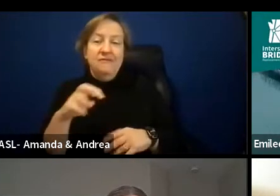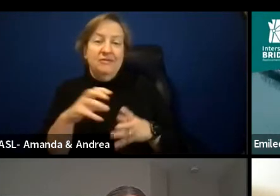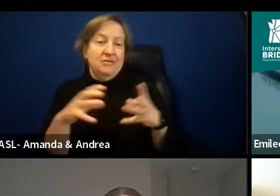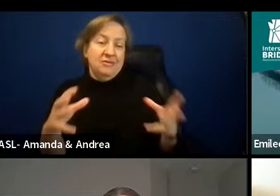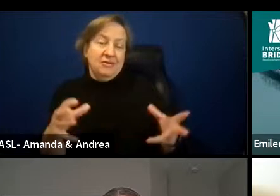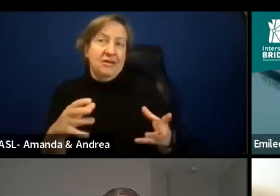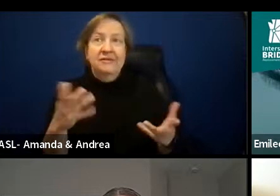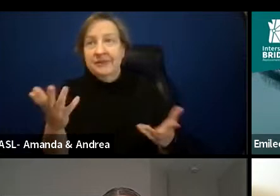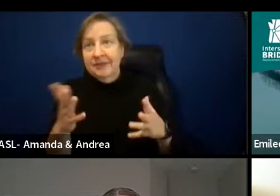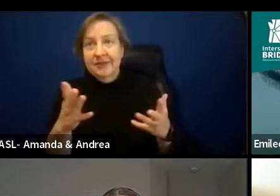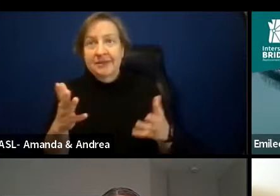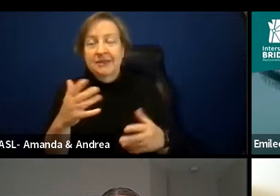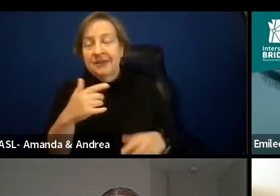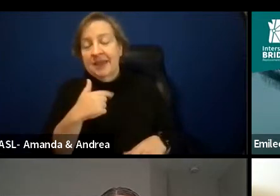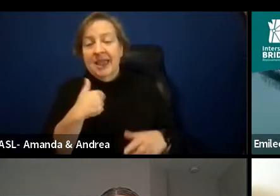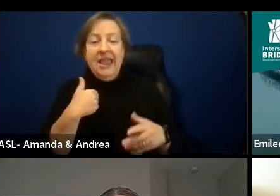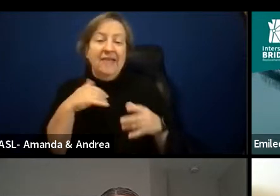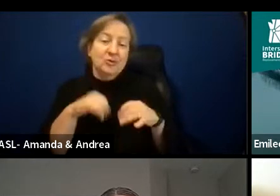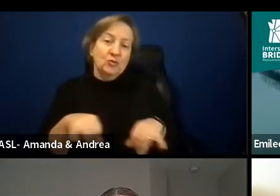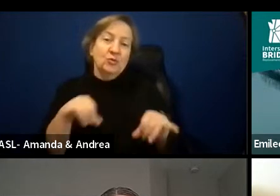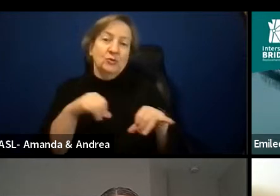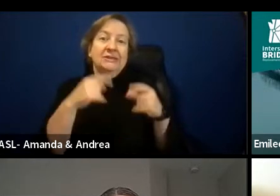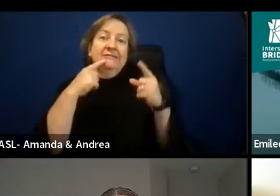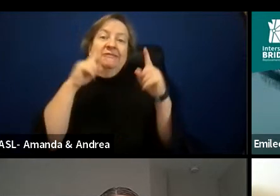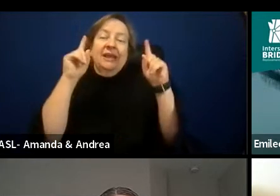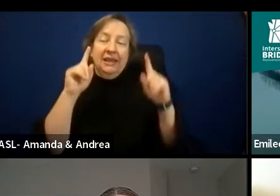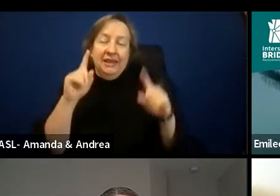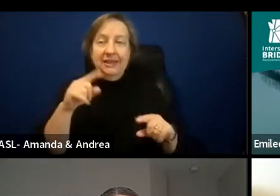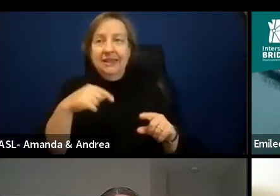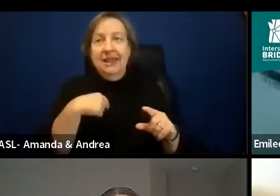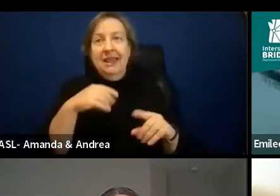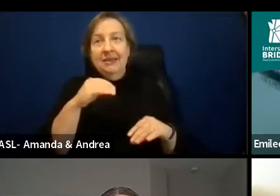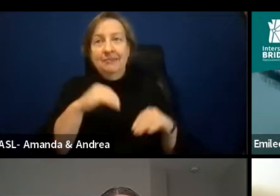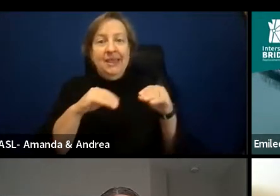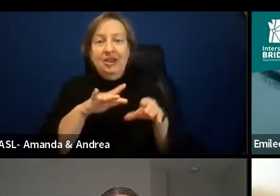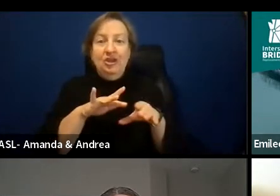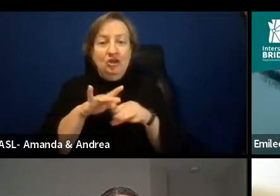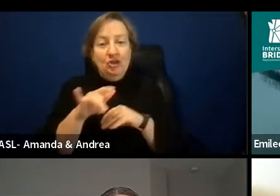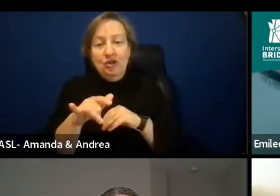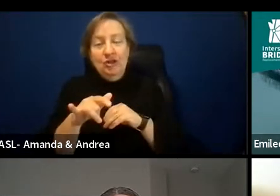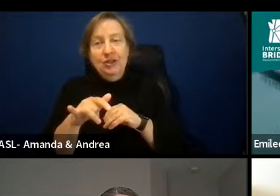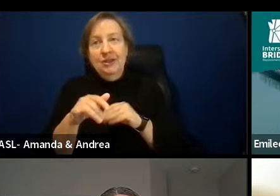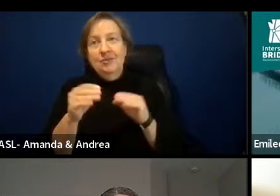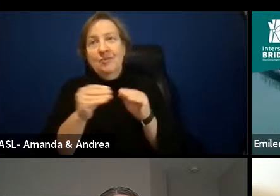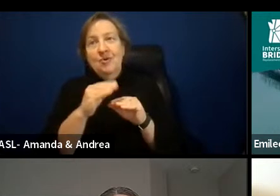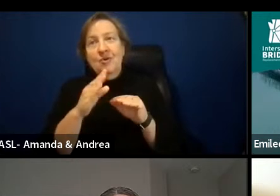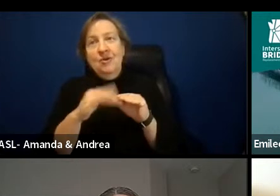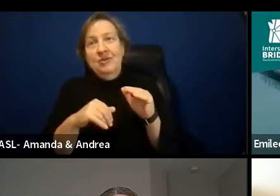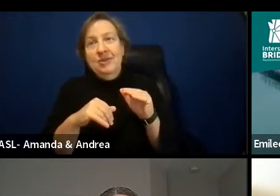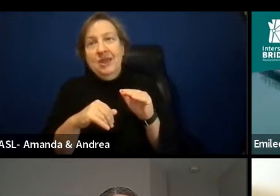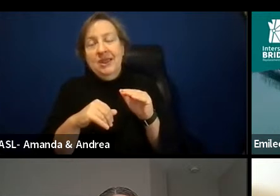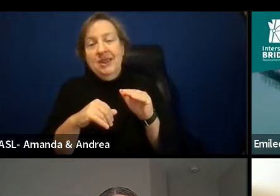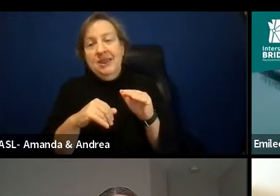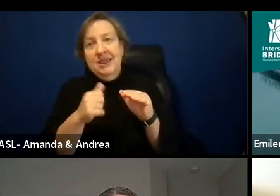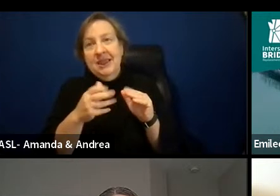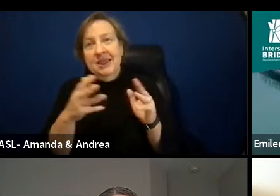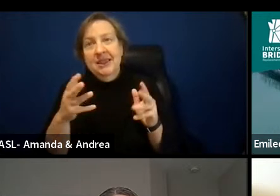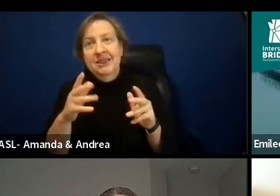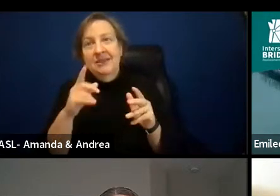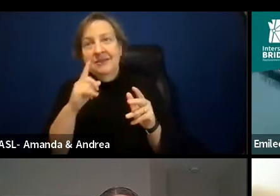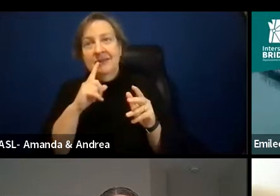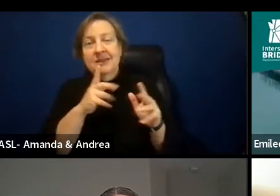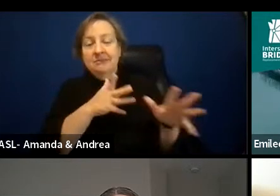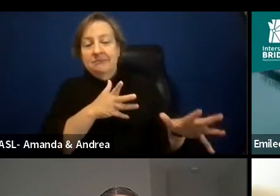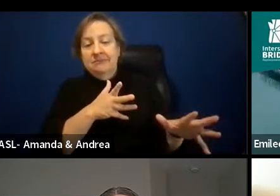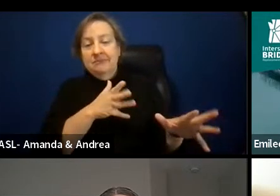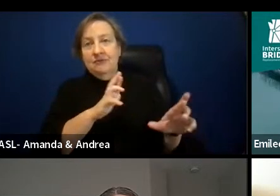of now got a routine finally after many years, and then just sort of pack early, I would say, more than pack. So sort of have it sitting there ready